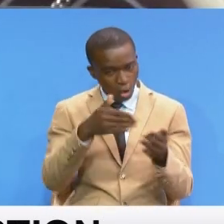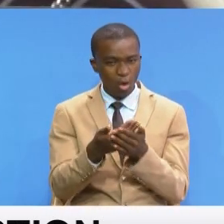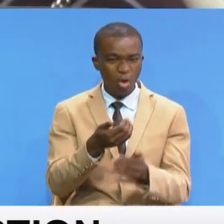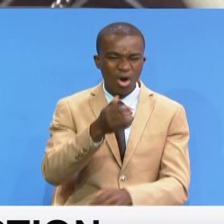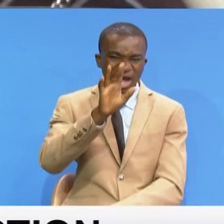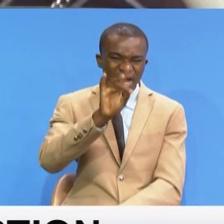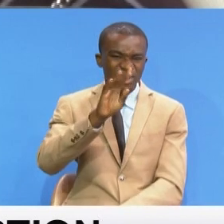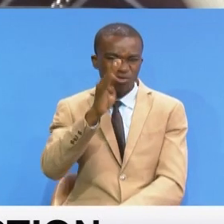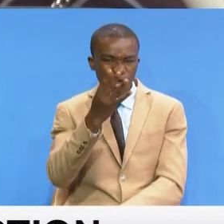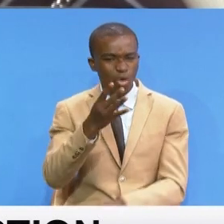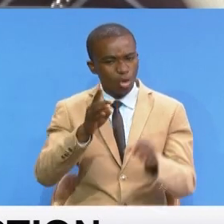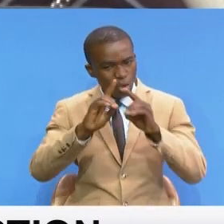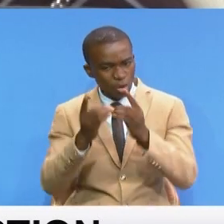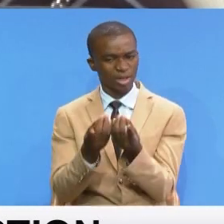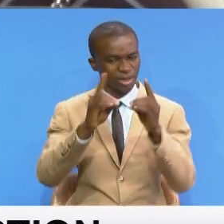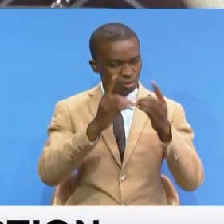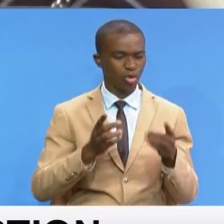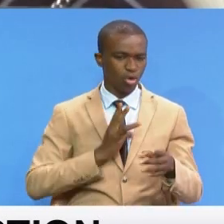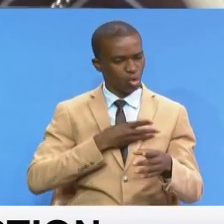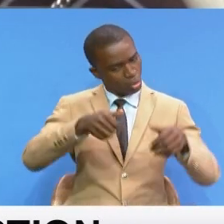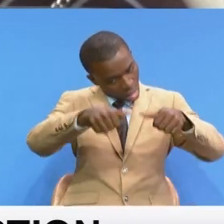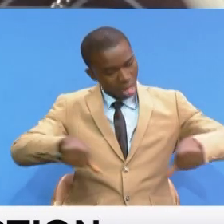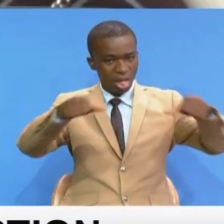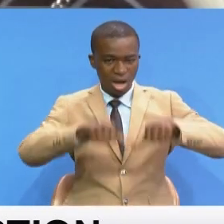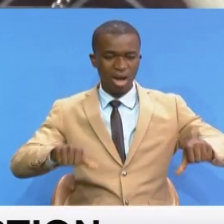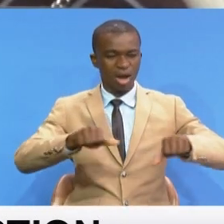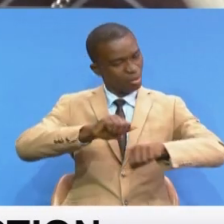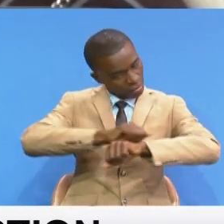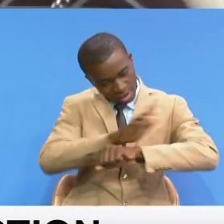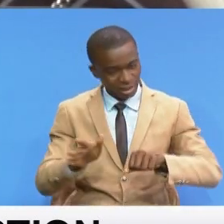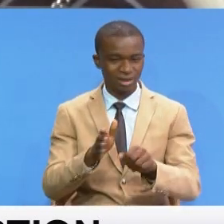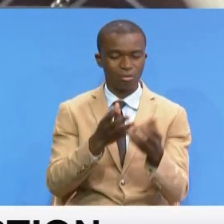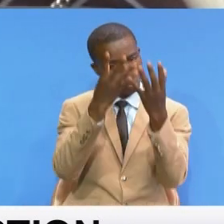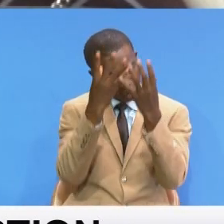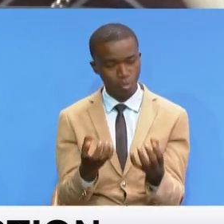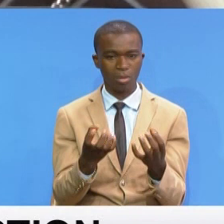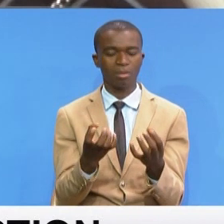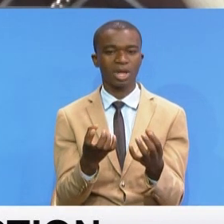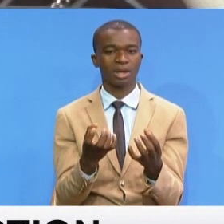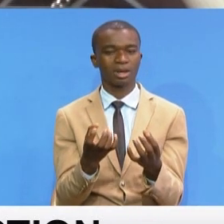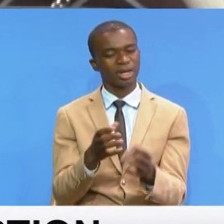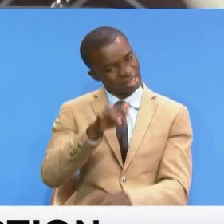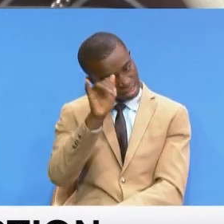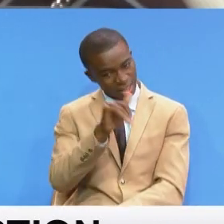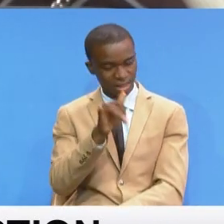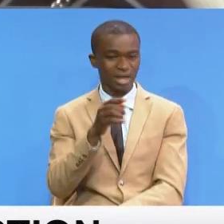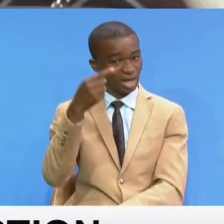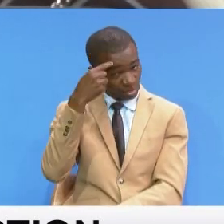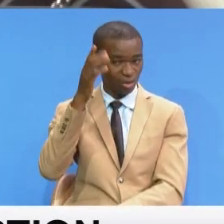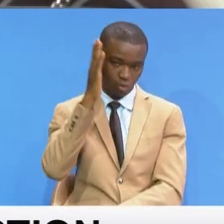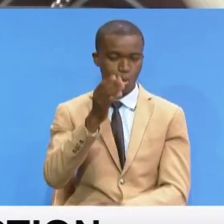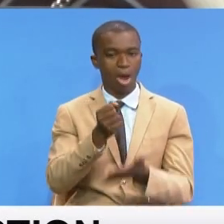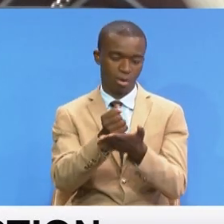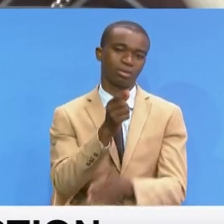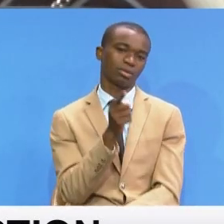districts that were assessed to have been affected by the drought, and of course, across the